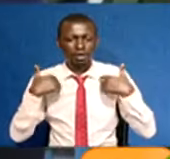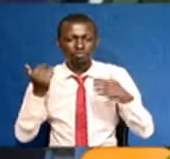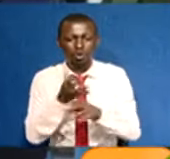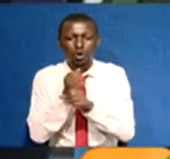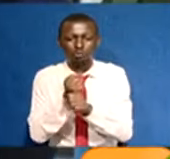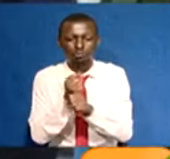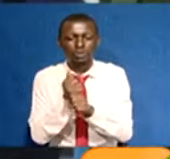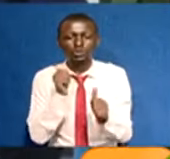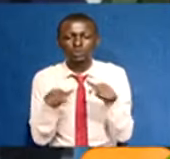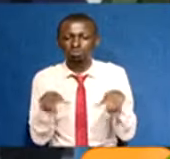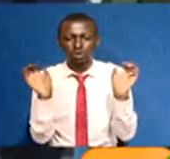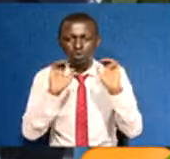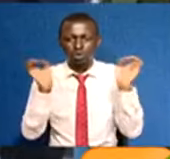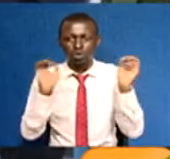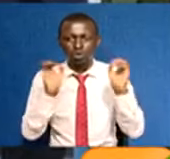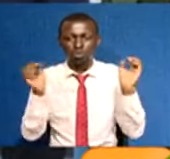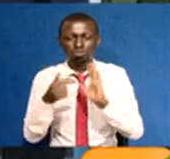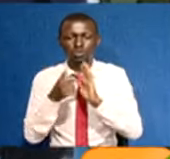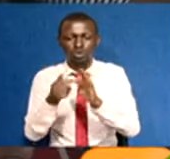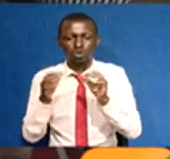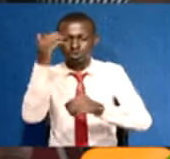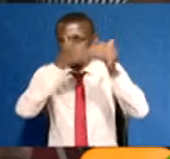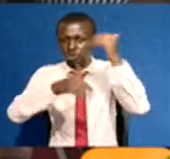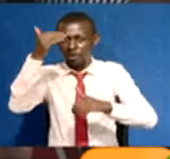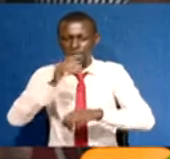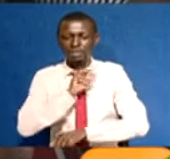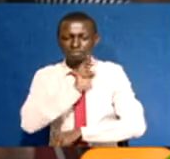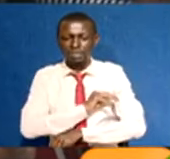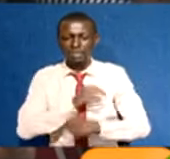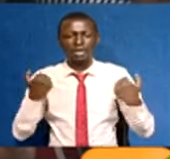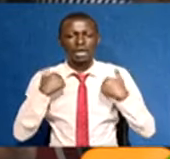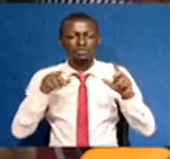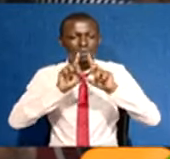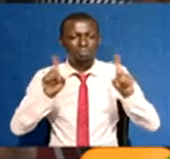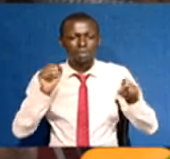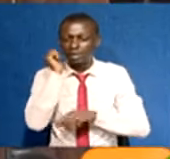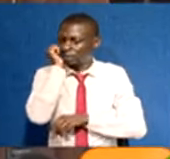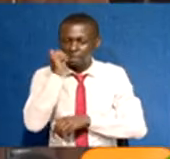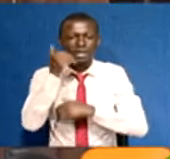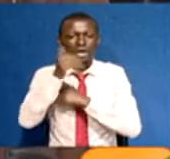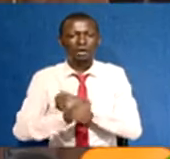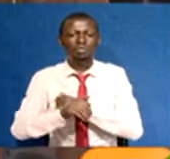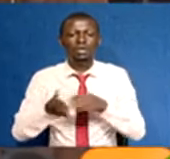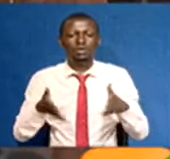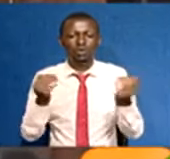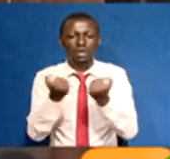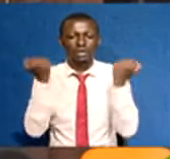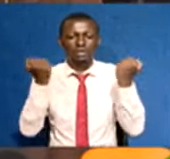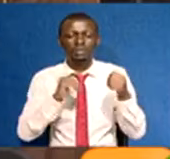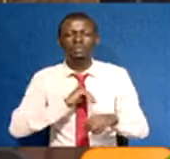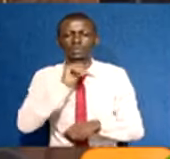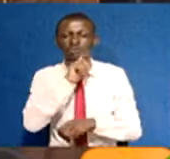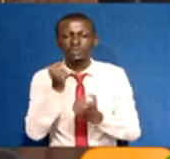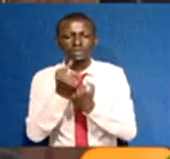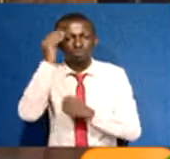portraying the resilience of the university community amidst grief following the tragic accident. 11 students lost their